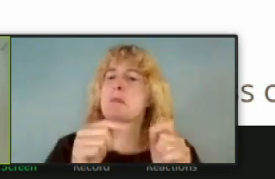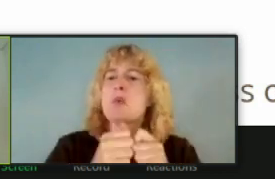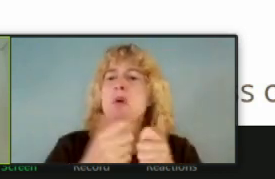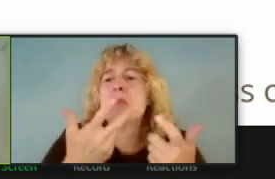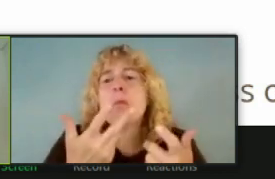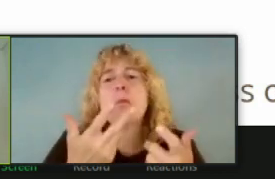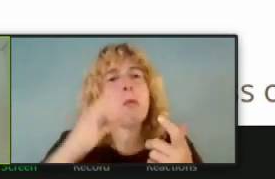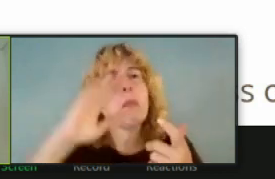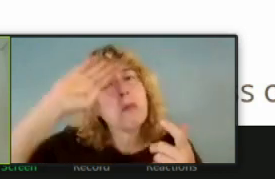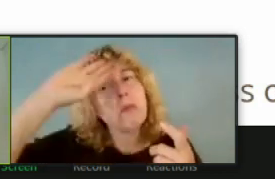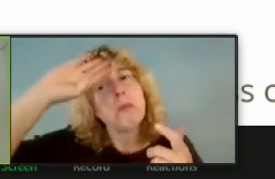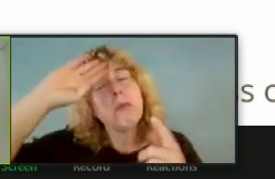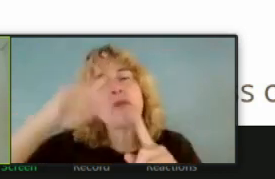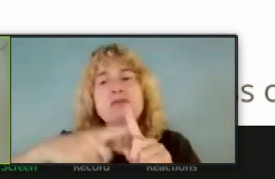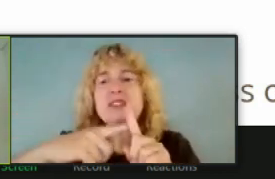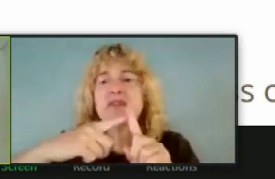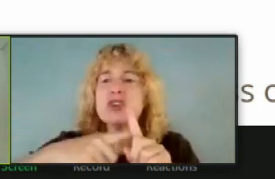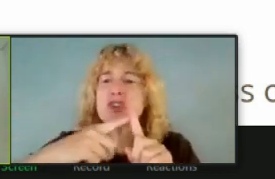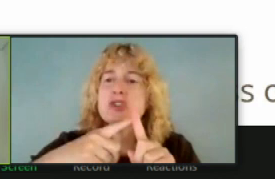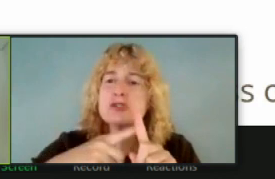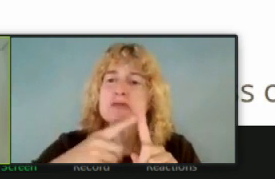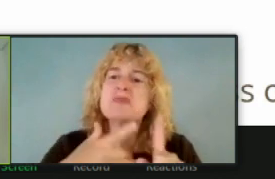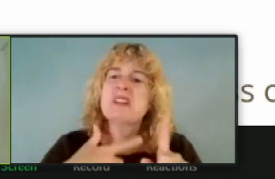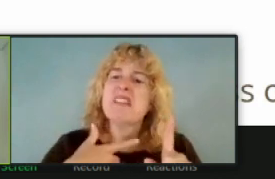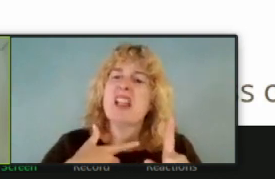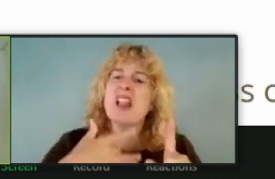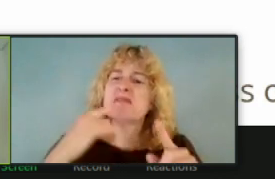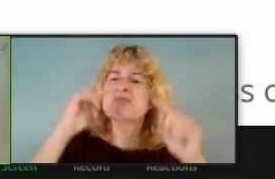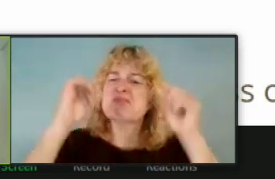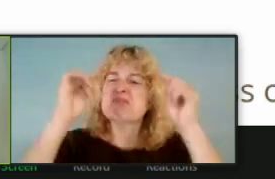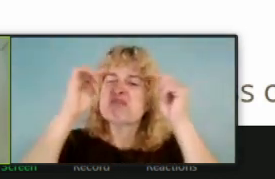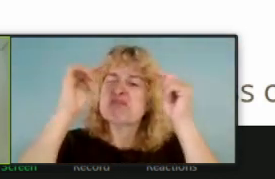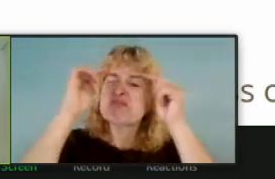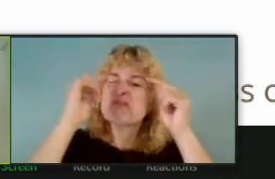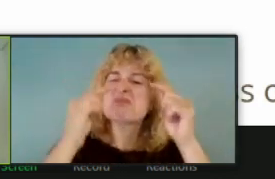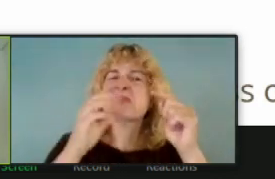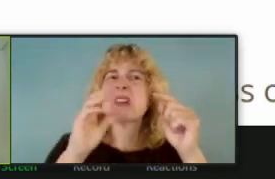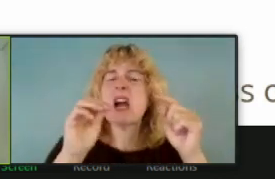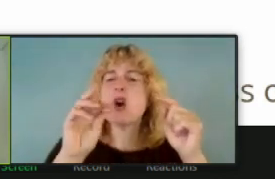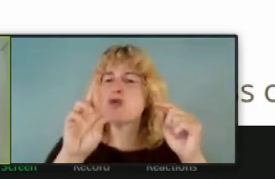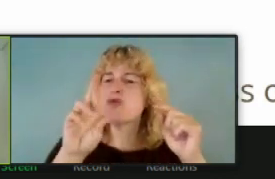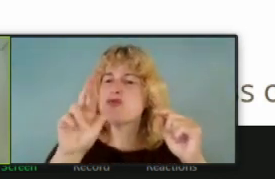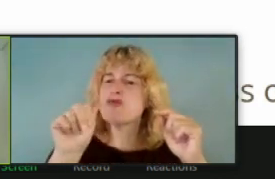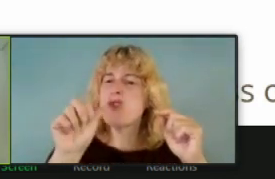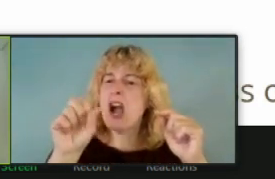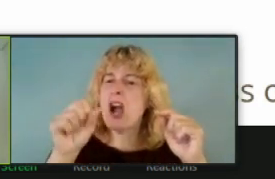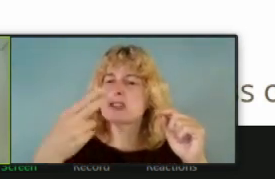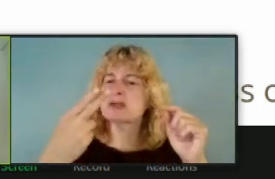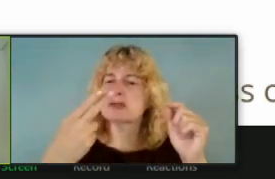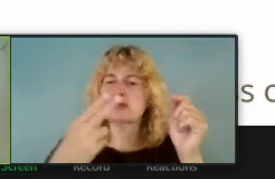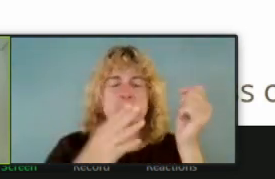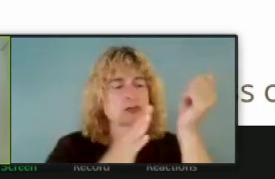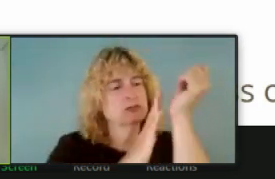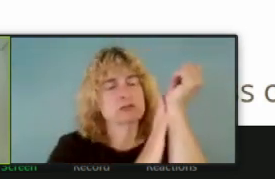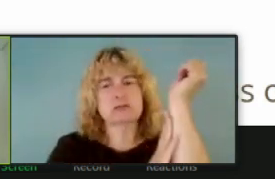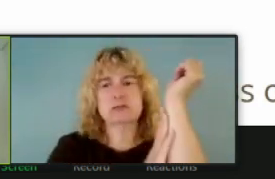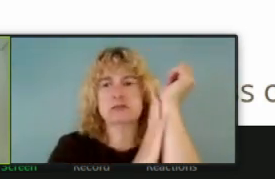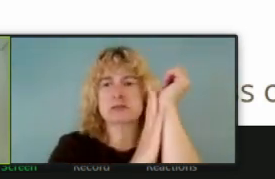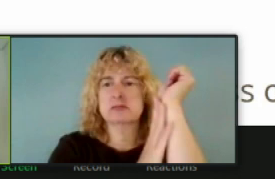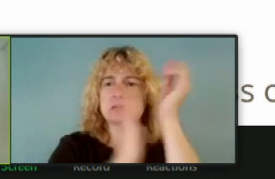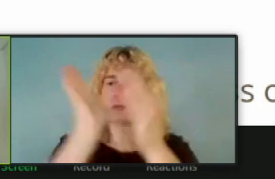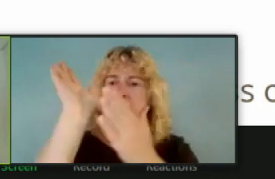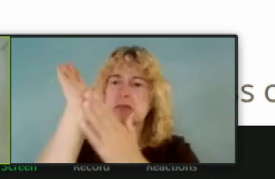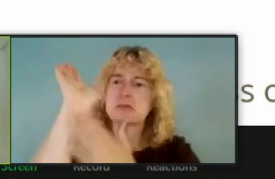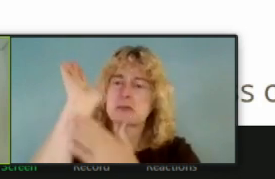fever, some dull generalized headaches, and some rash on his wrists and inner thigh. And then 2 days